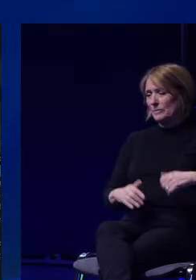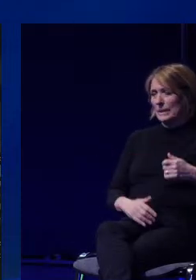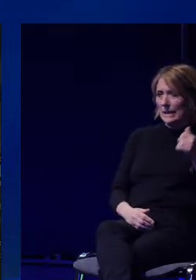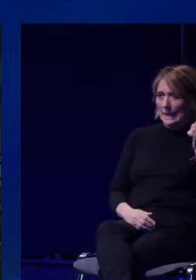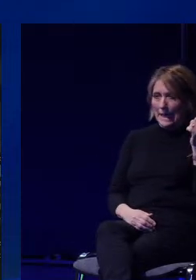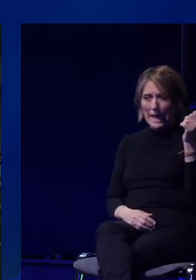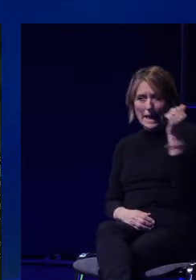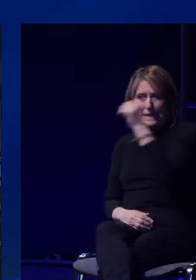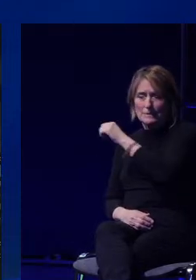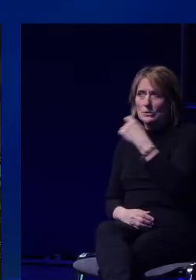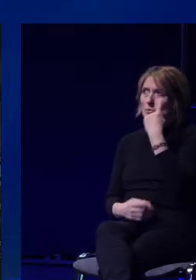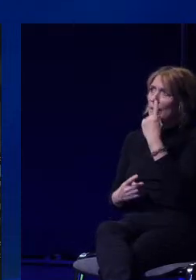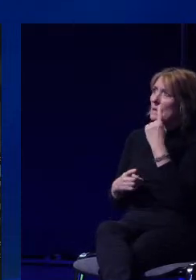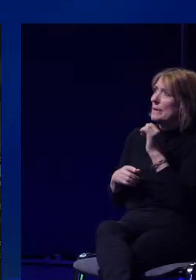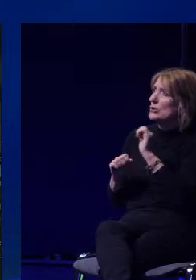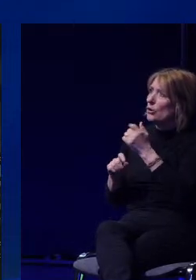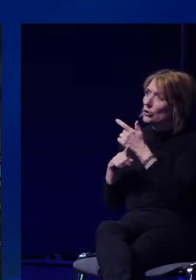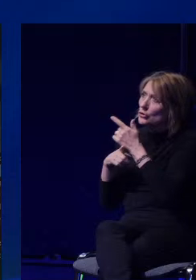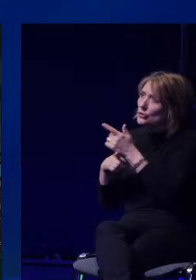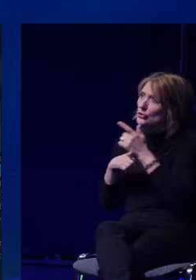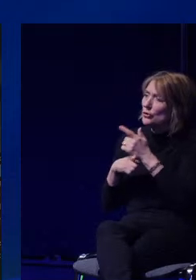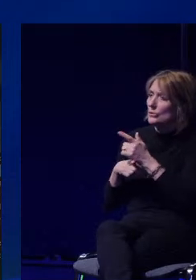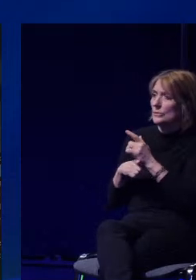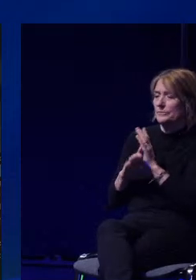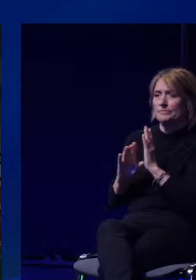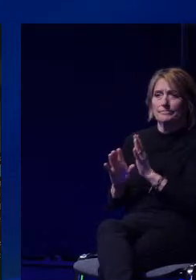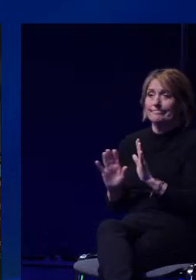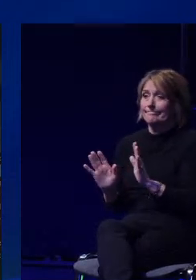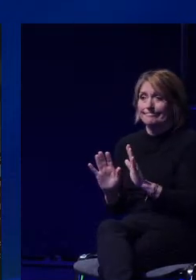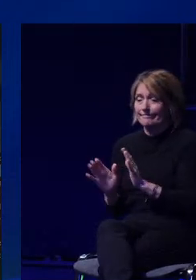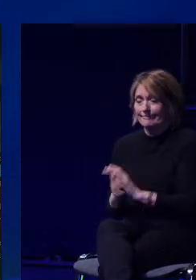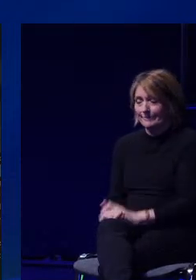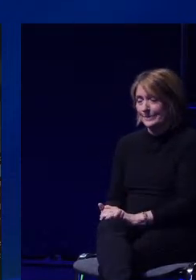thinking about your shots. A good thing is,